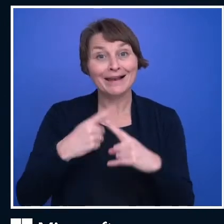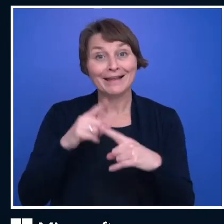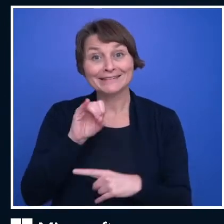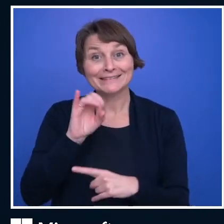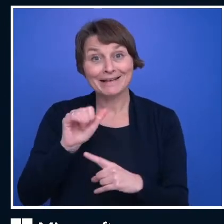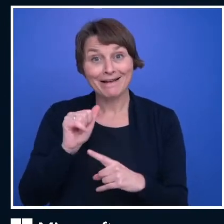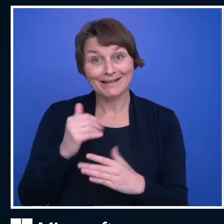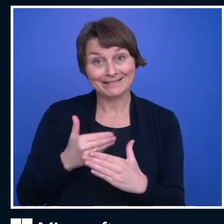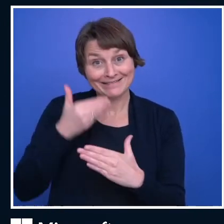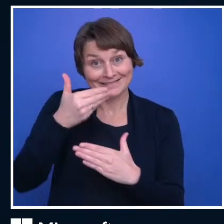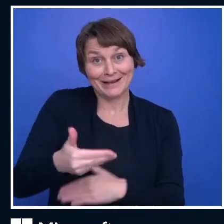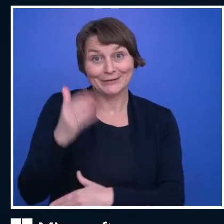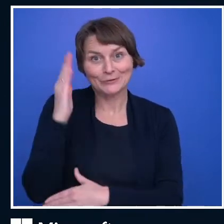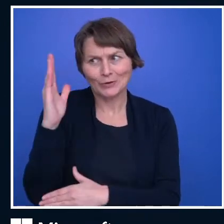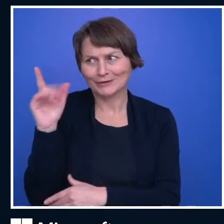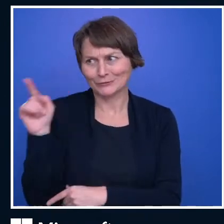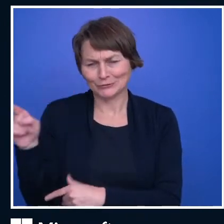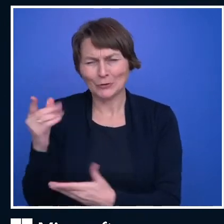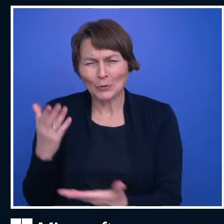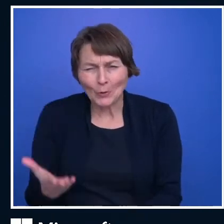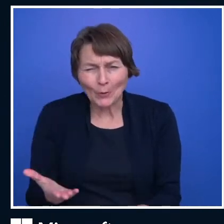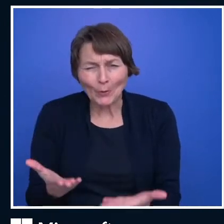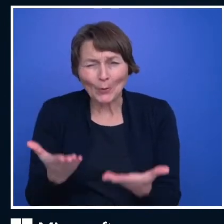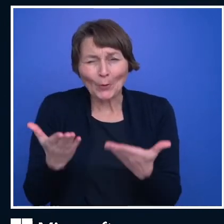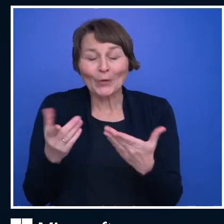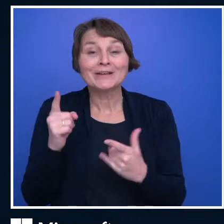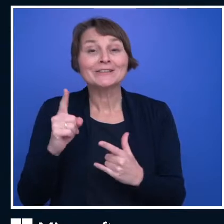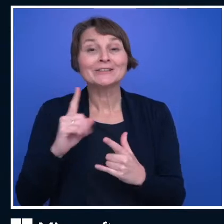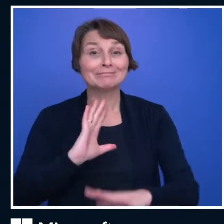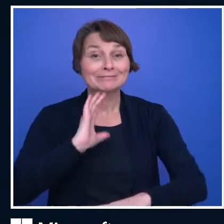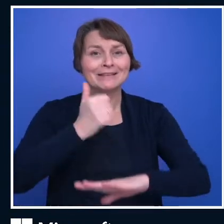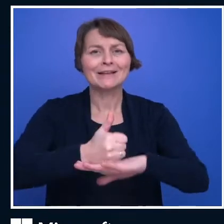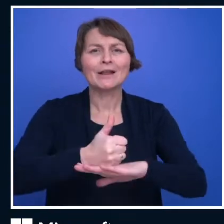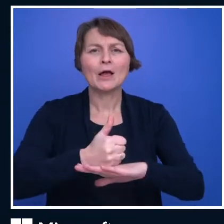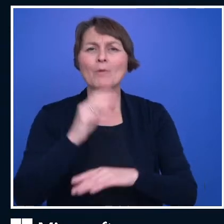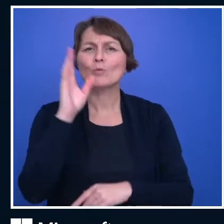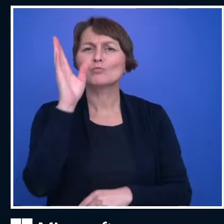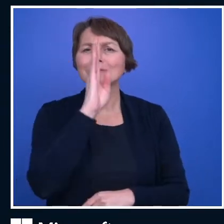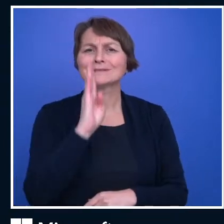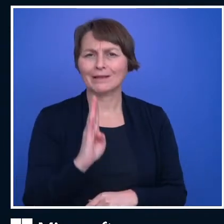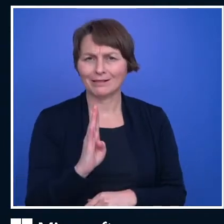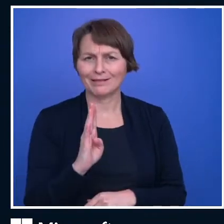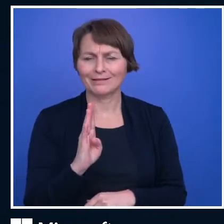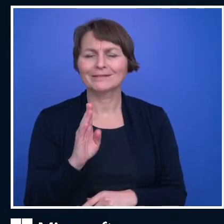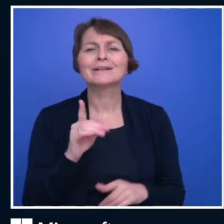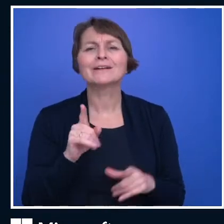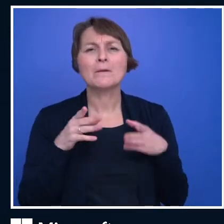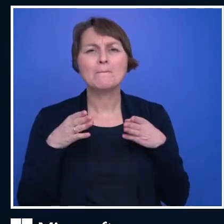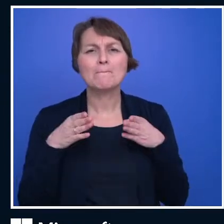the founder of Resilient Pathways. She's communications consultant, and she has the personal story of